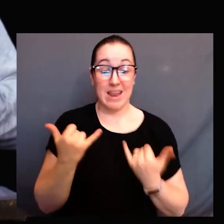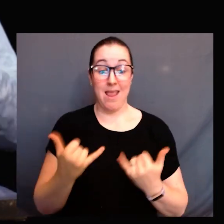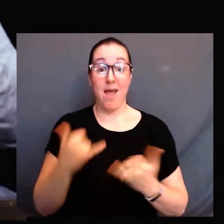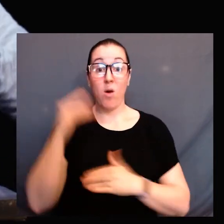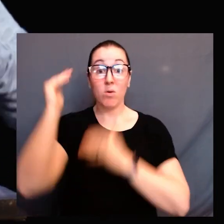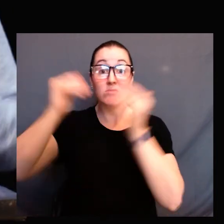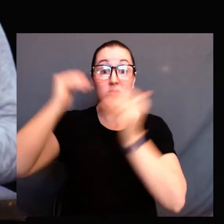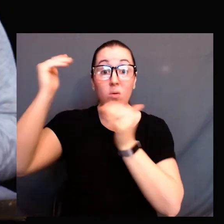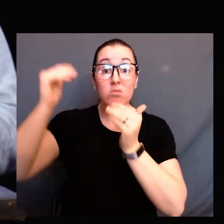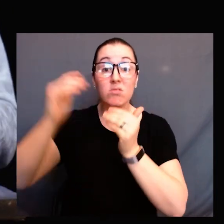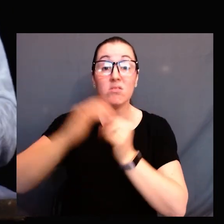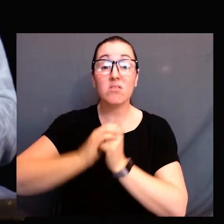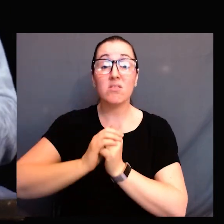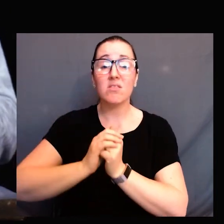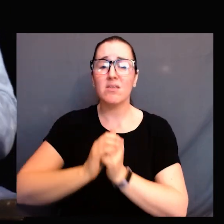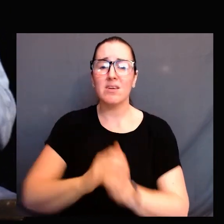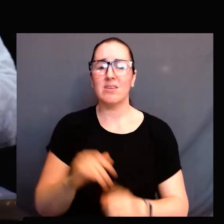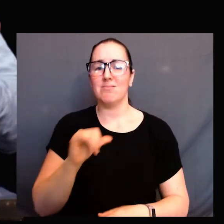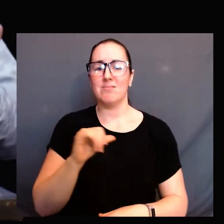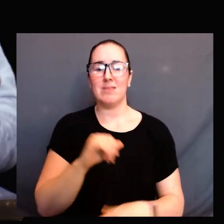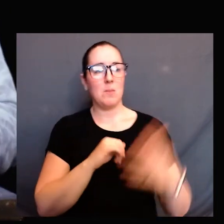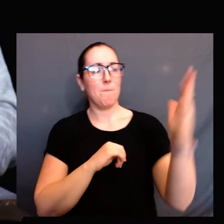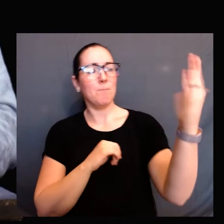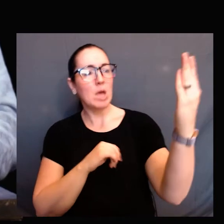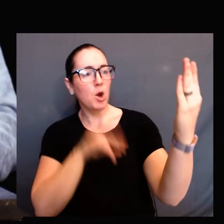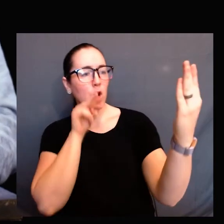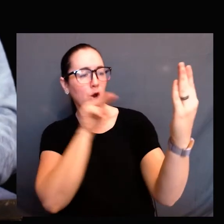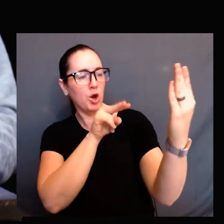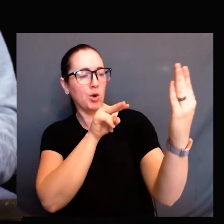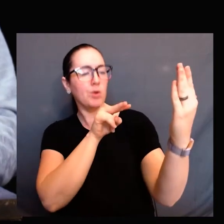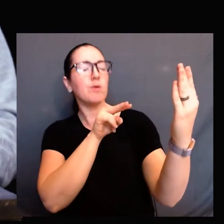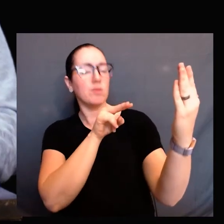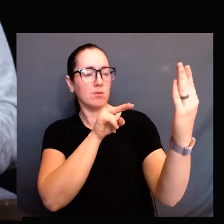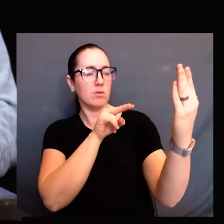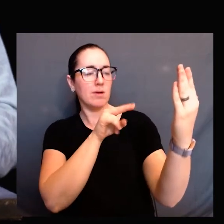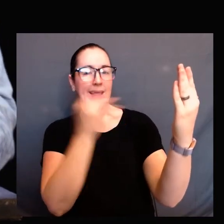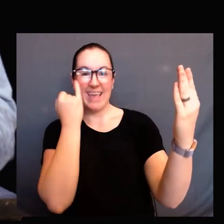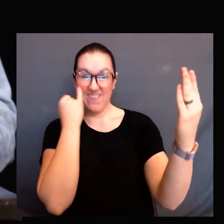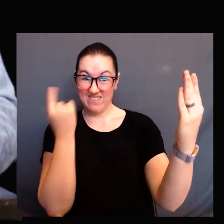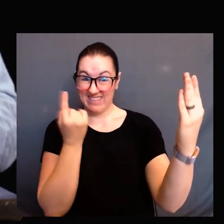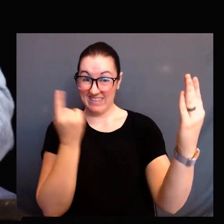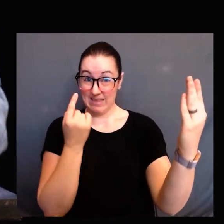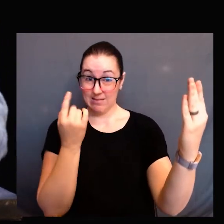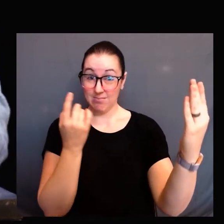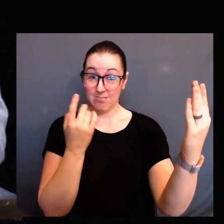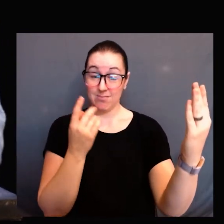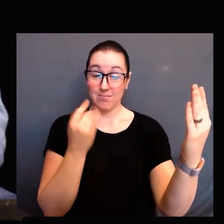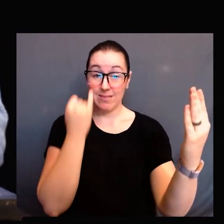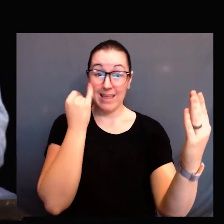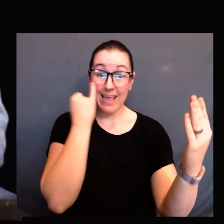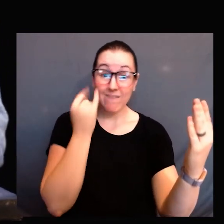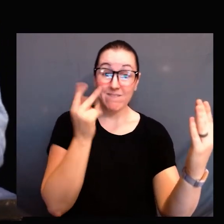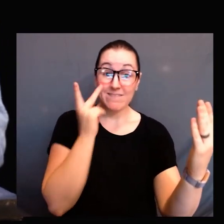And now as adults, we don't leave the mirror until we do something about what we